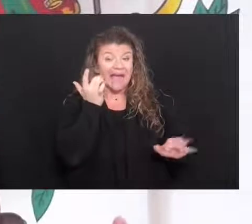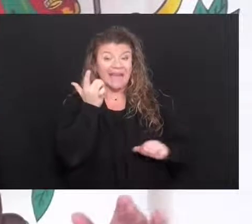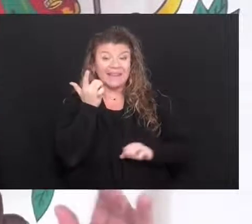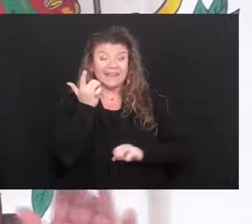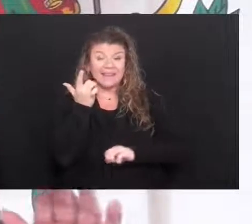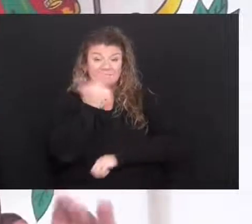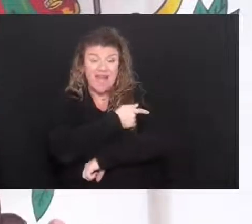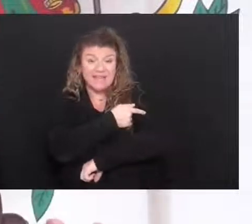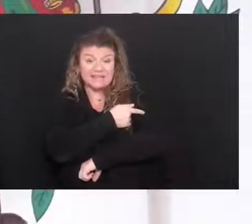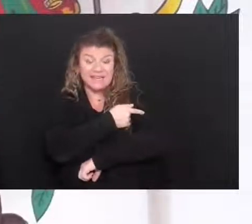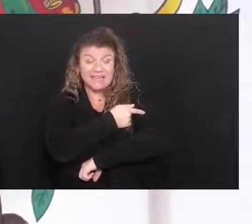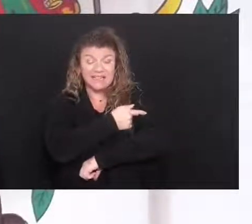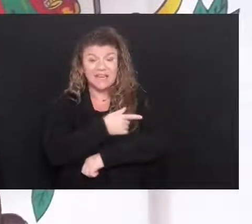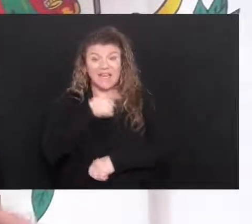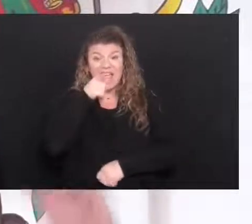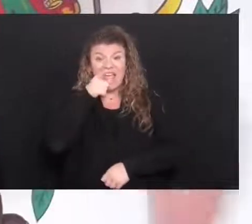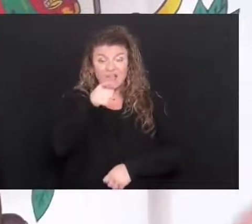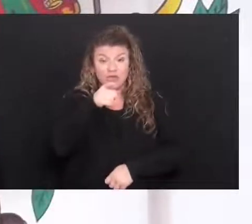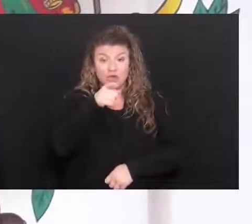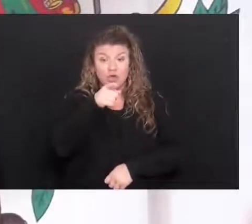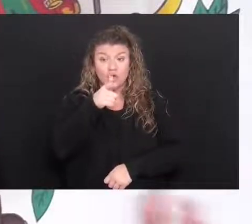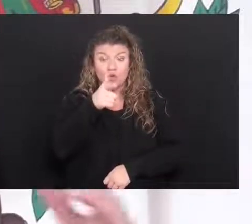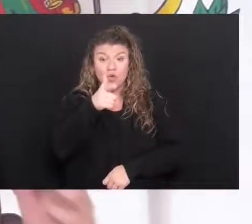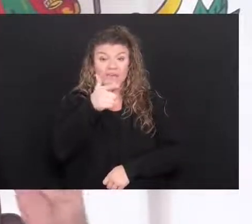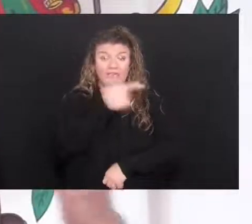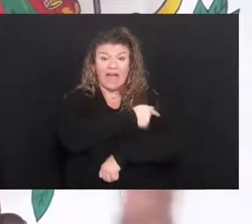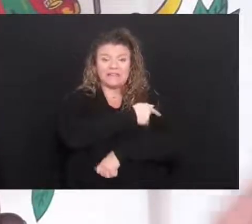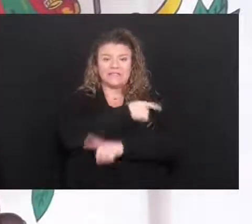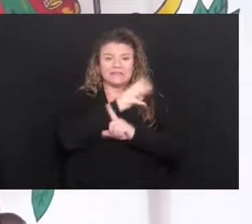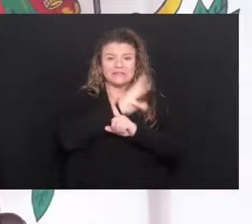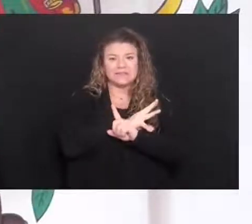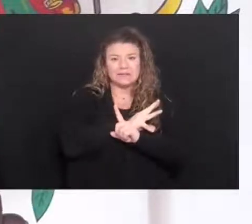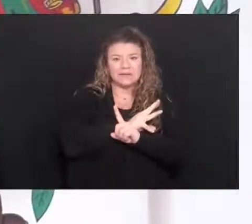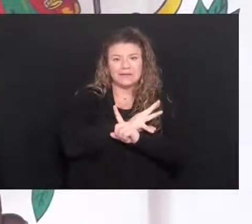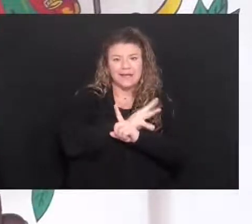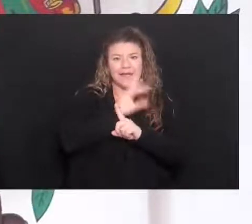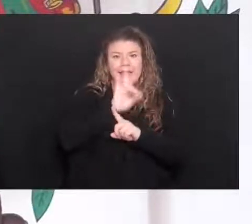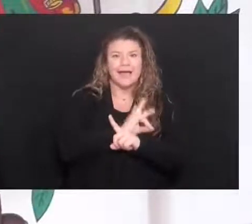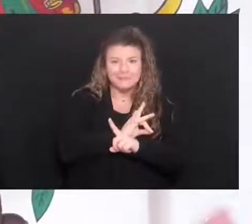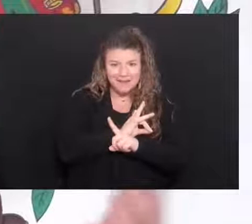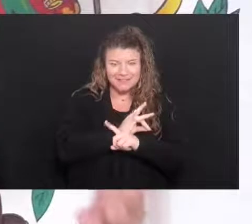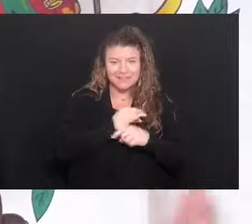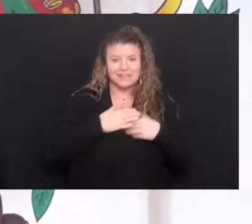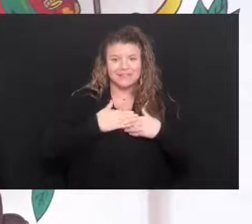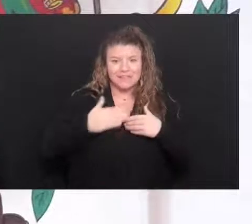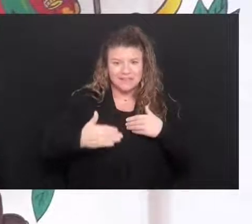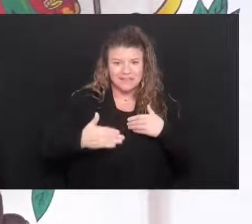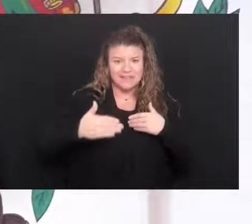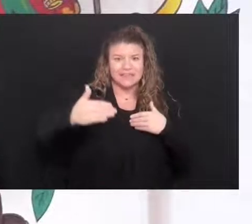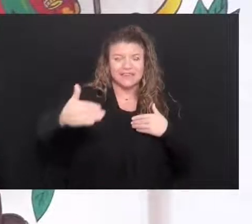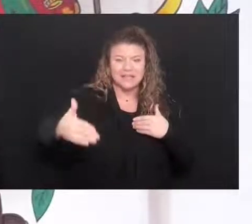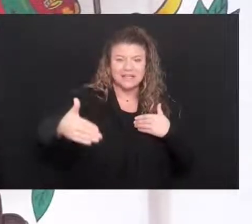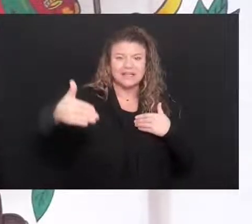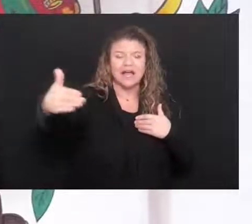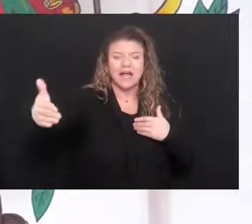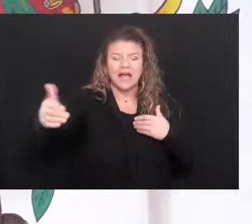basically that you had gotten 6 months, 8 months ago, really and